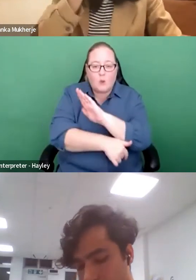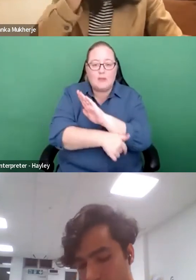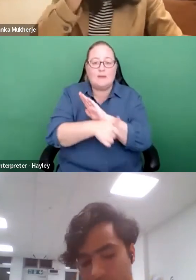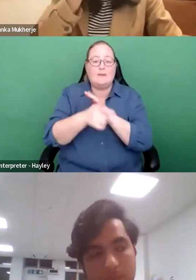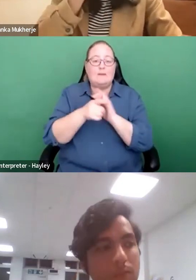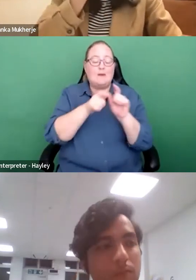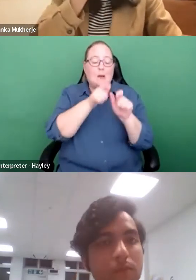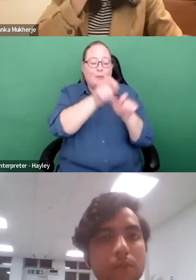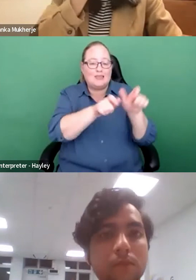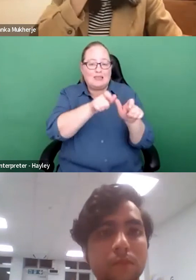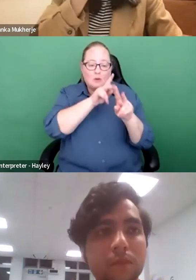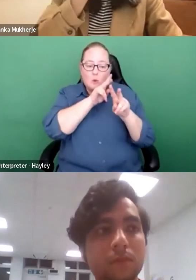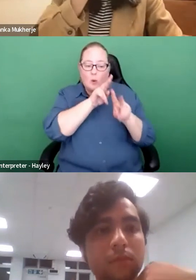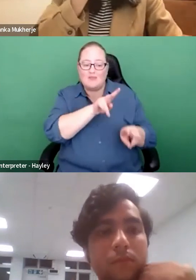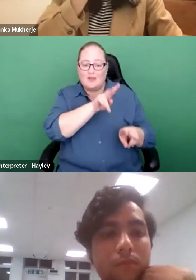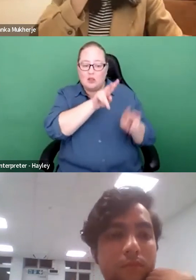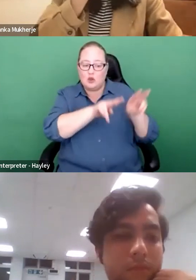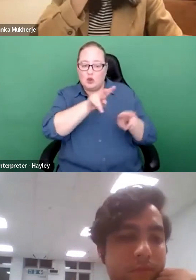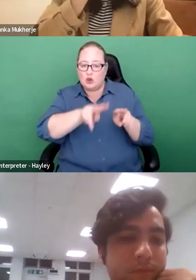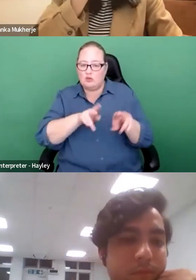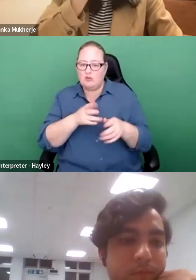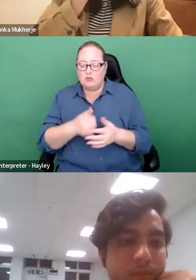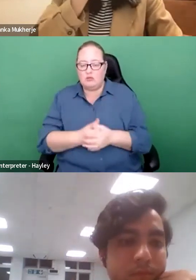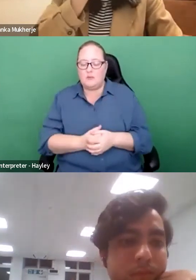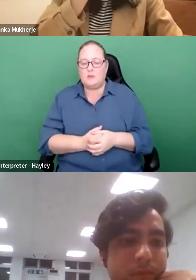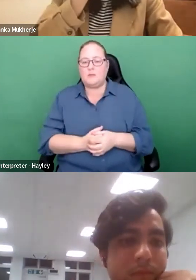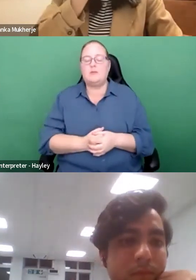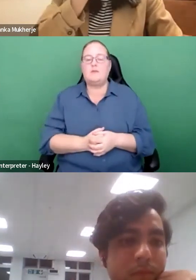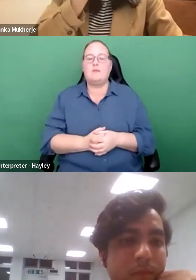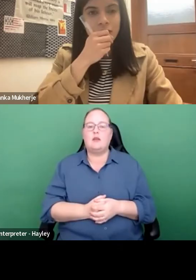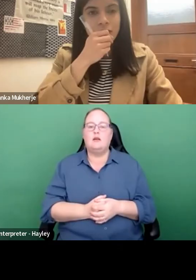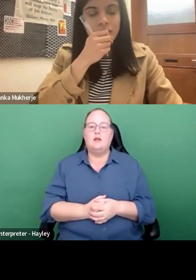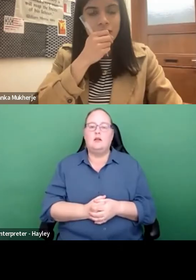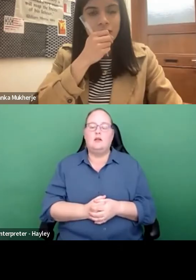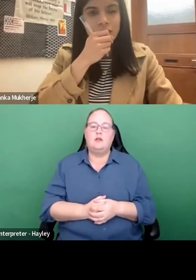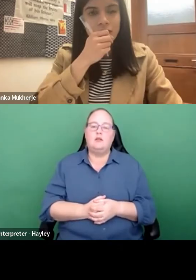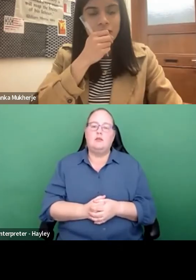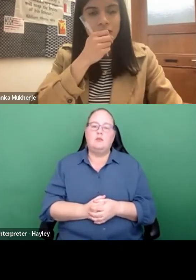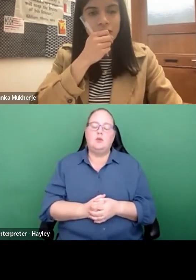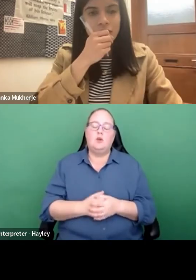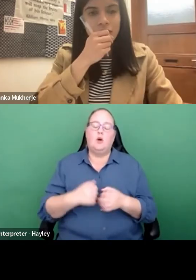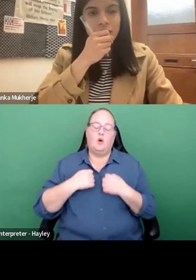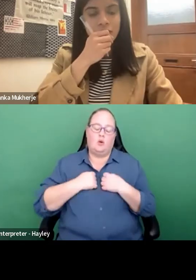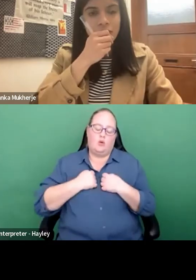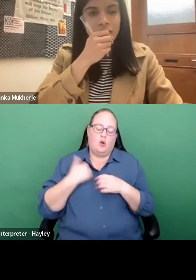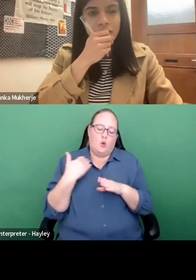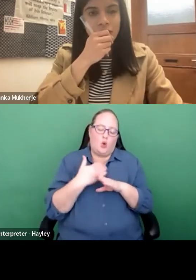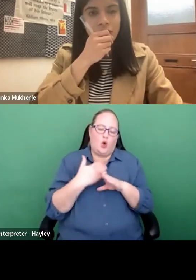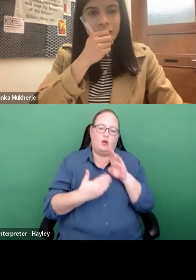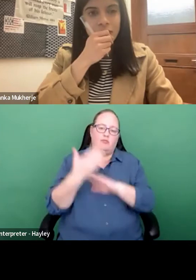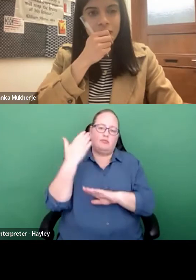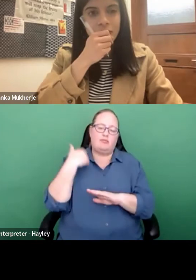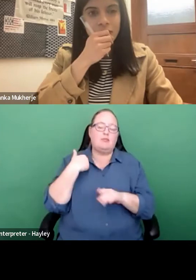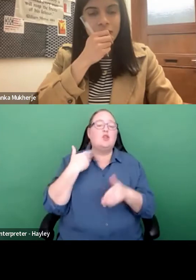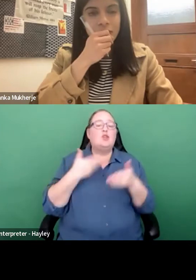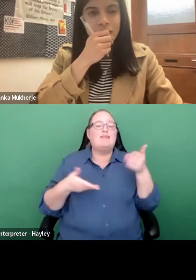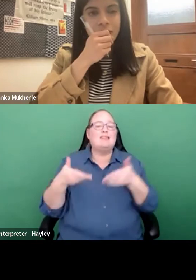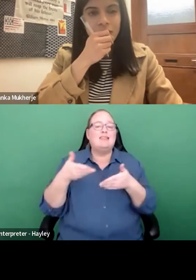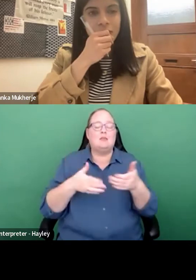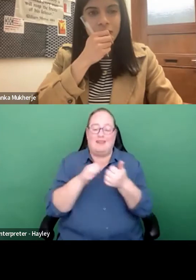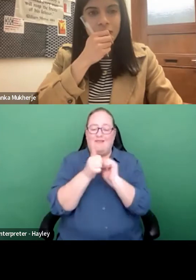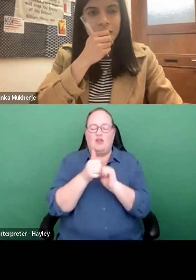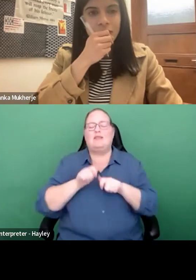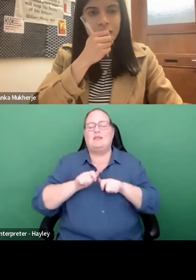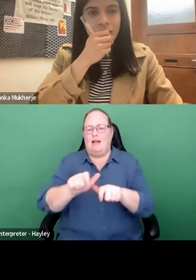participant observation approach. Anyway, so this charity of where I worked, which my friends are still in, they described